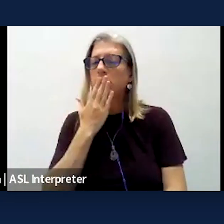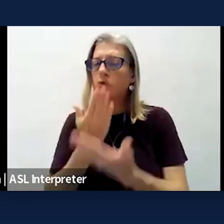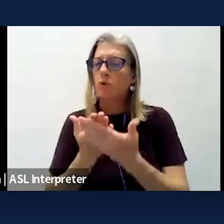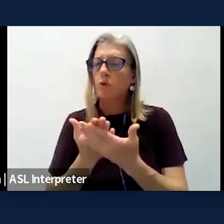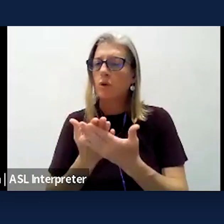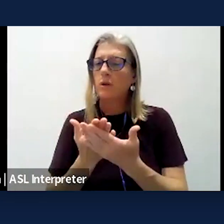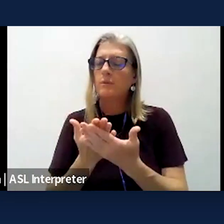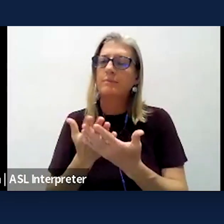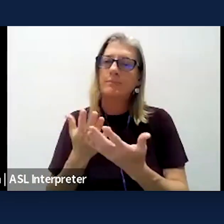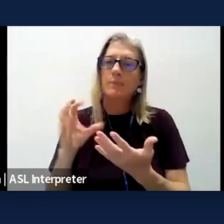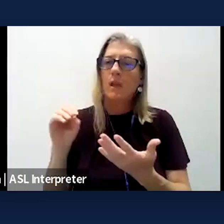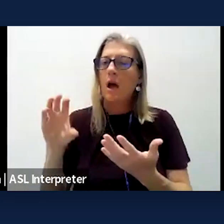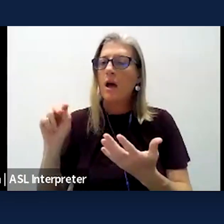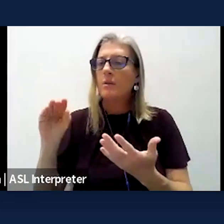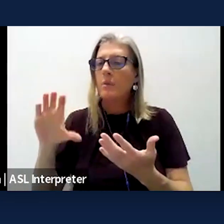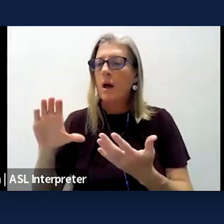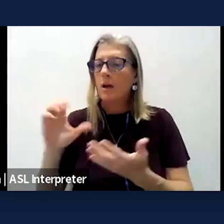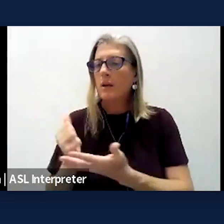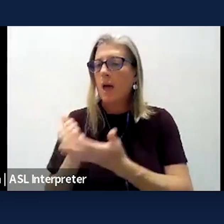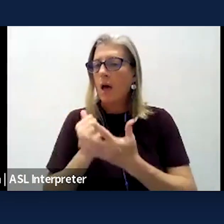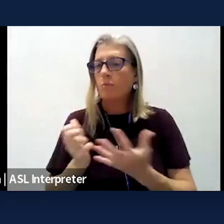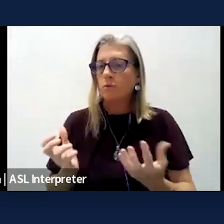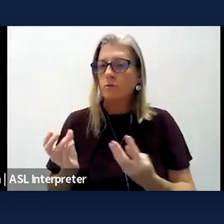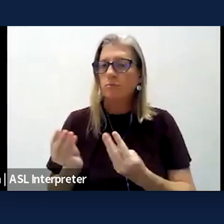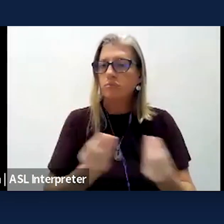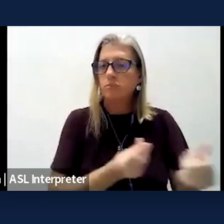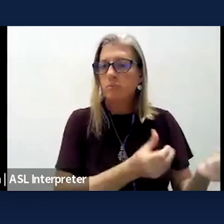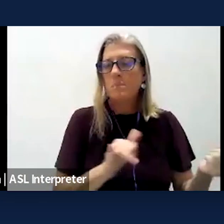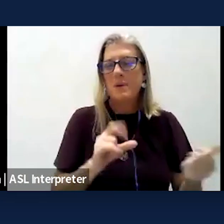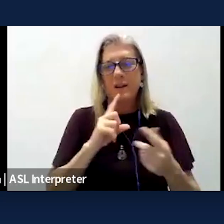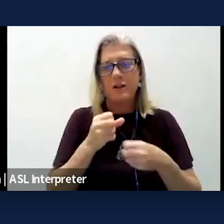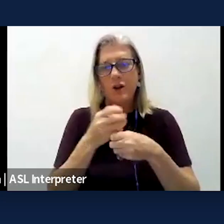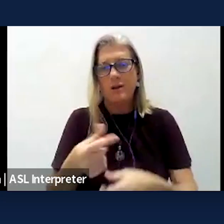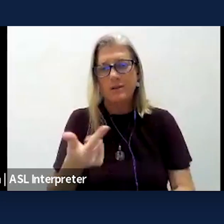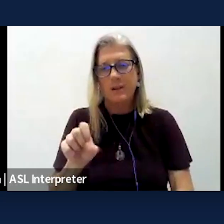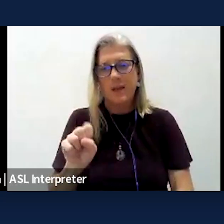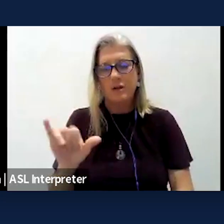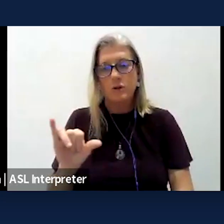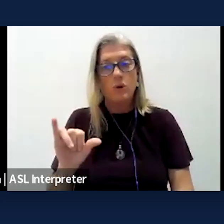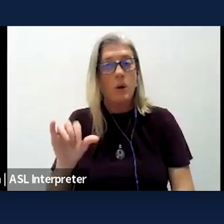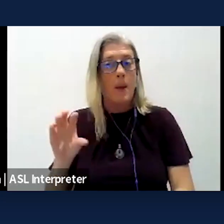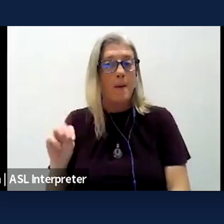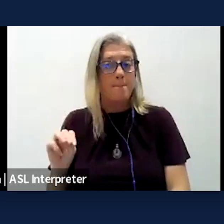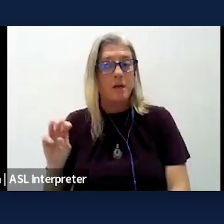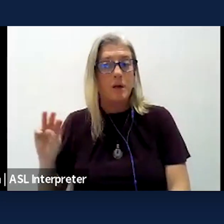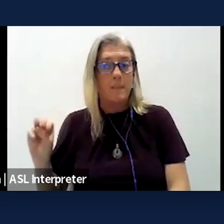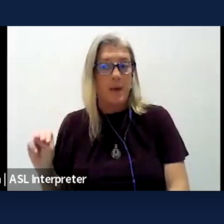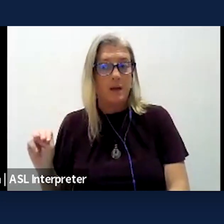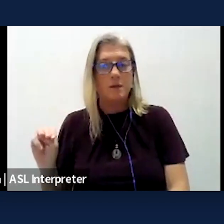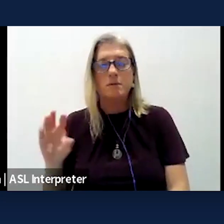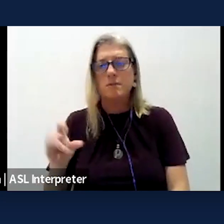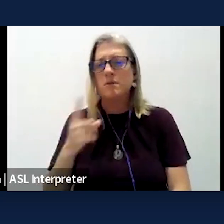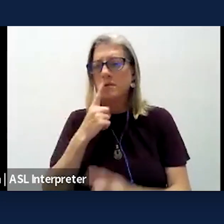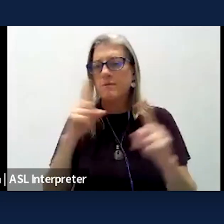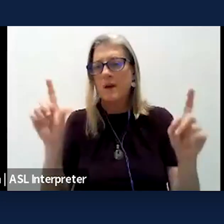of osmotic. It brings things in, but it also creates a fair amount of gas. And so milk of magnesia may be effective too. It